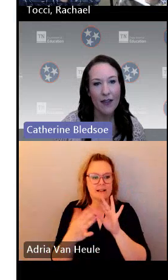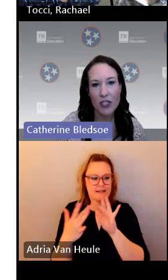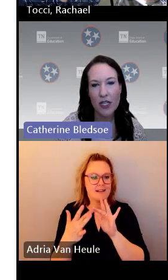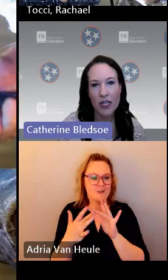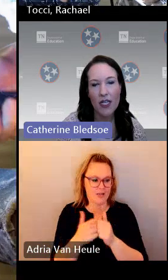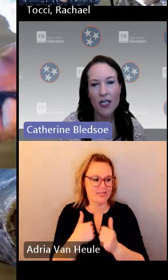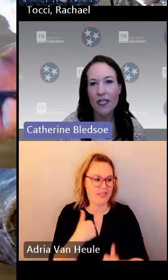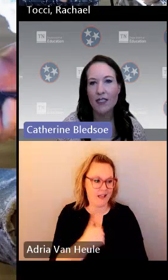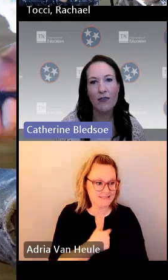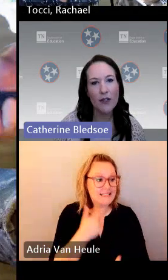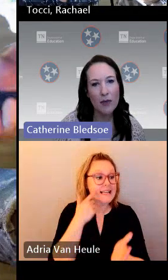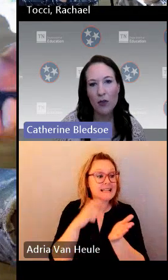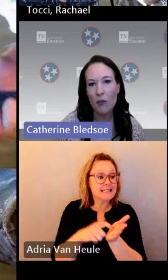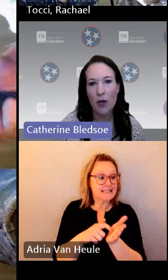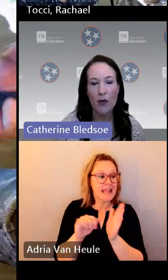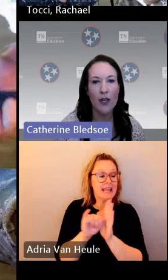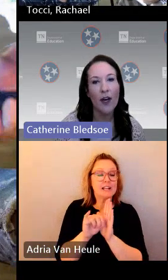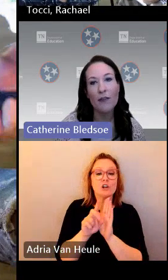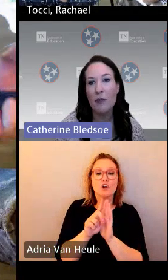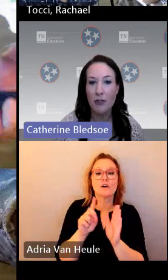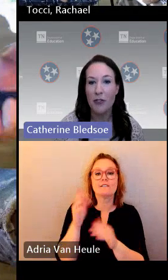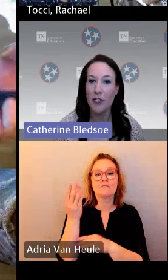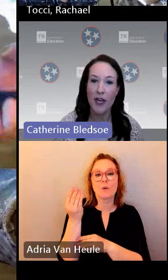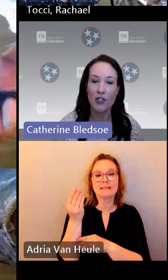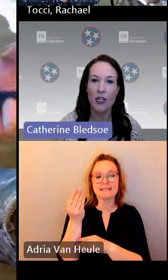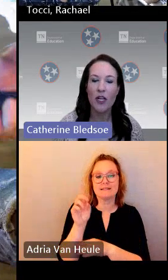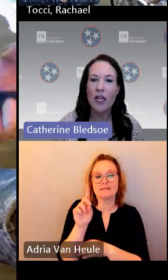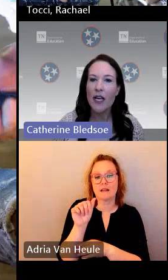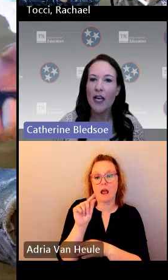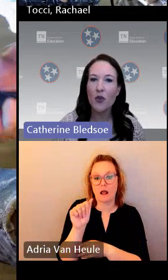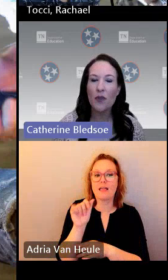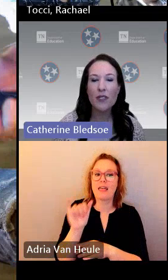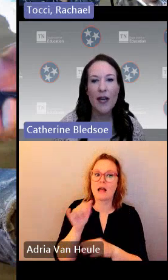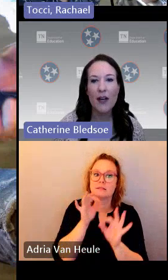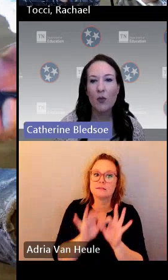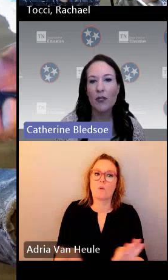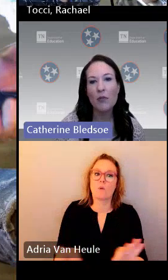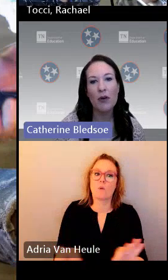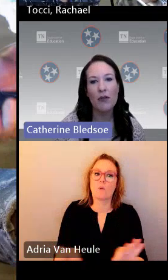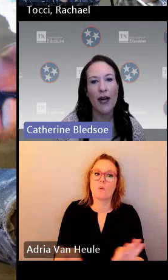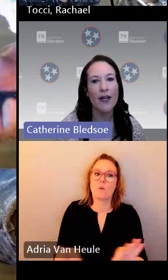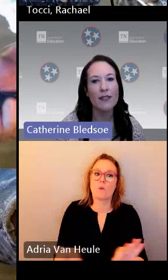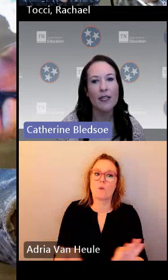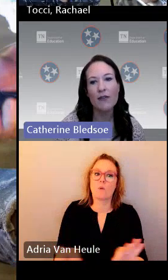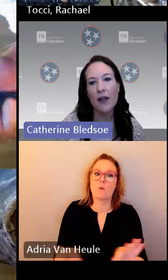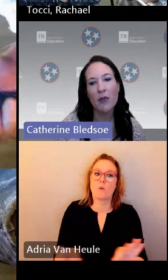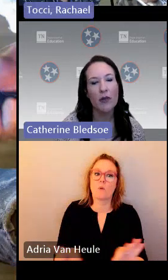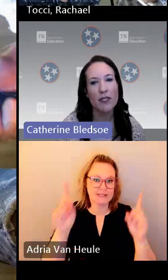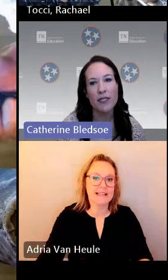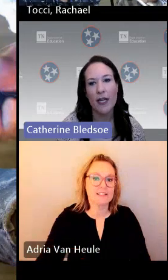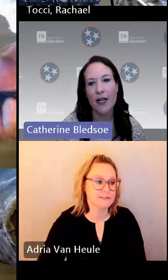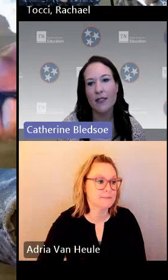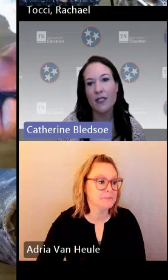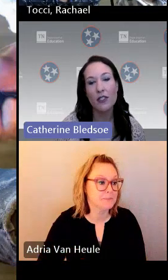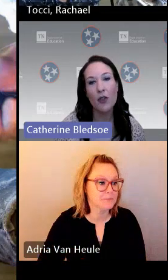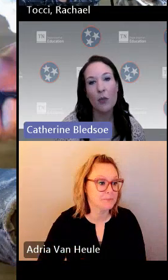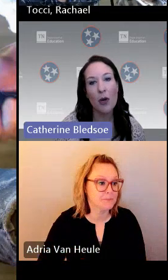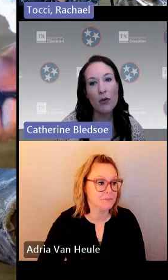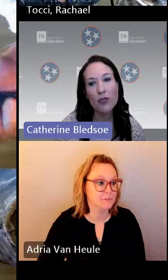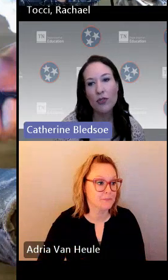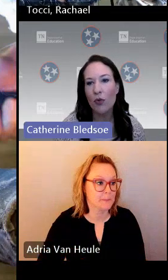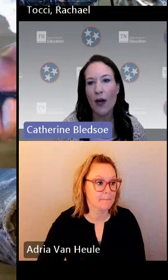data collection is a fundamental component of special education. And so this data really provides invaluable